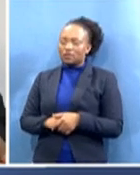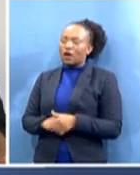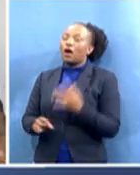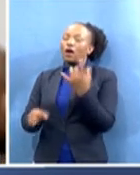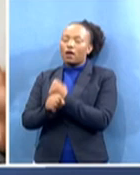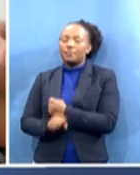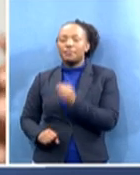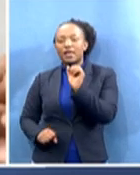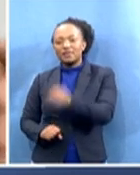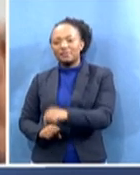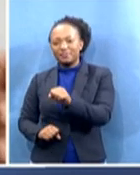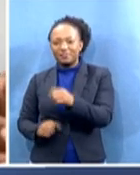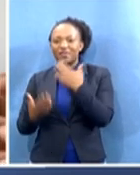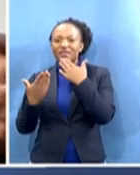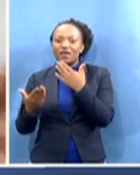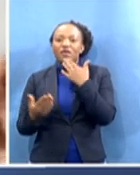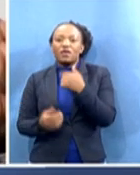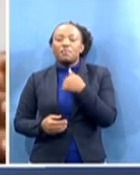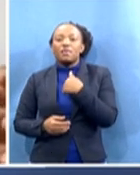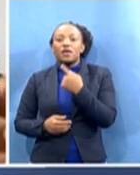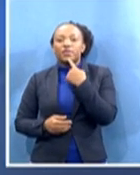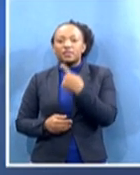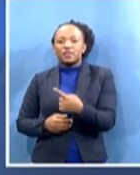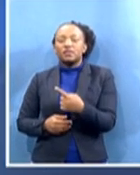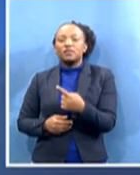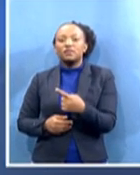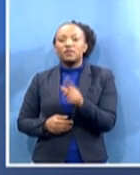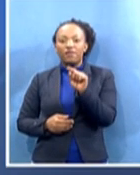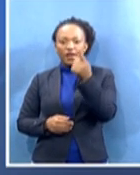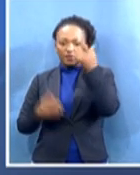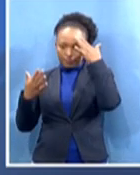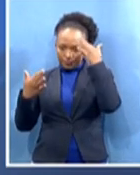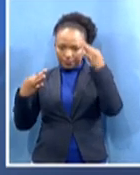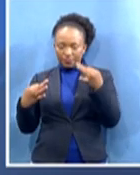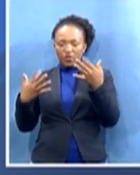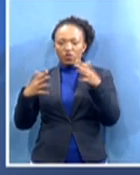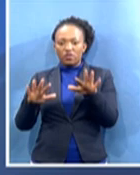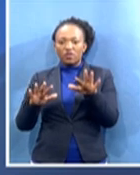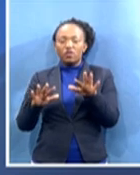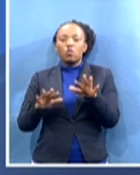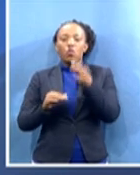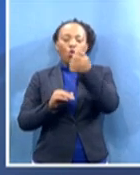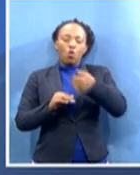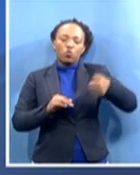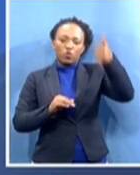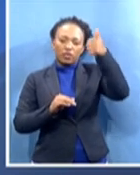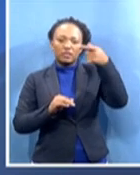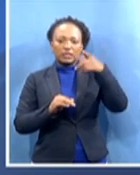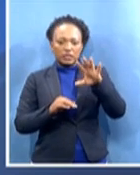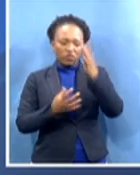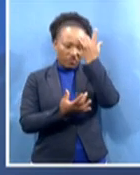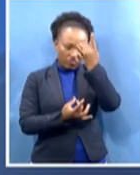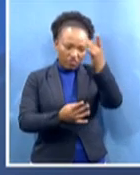saying the first decision we make with provincial authority was to evacuate the city to make sure people are